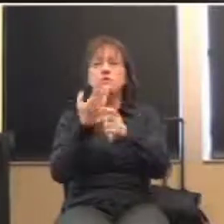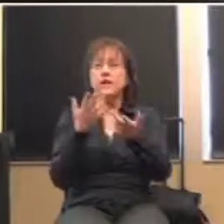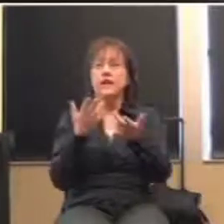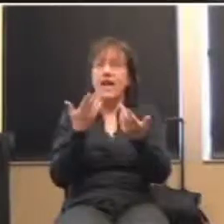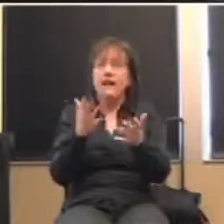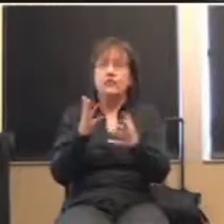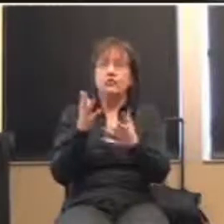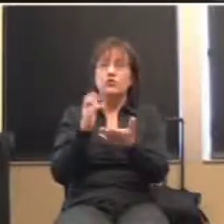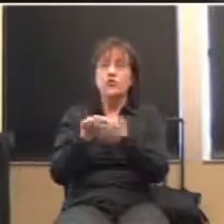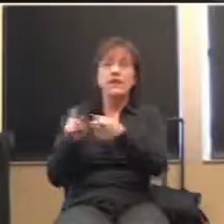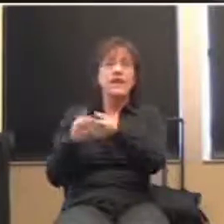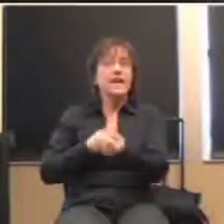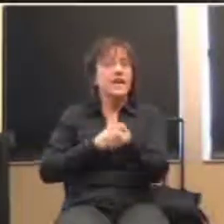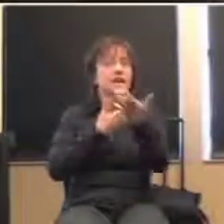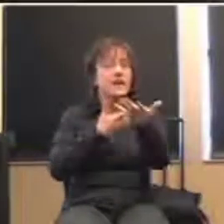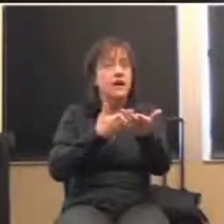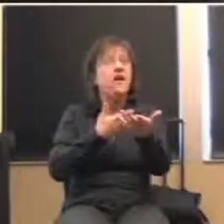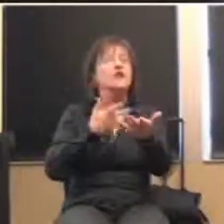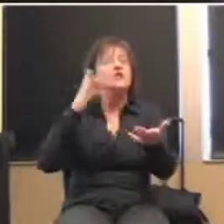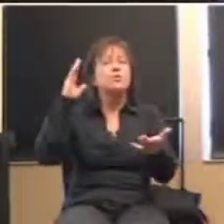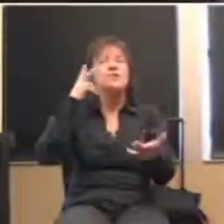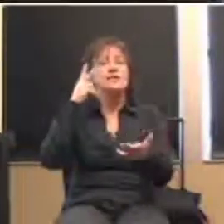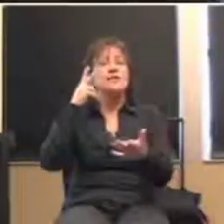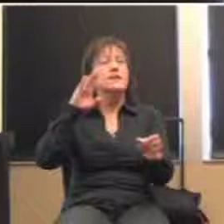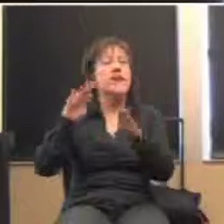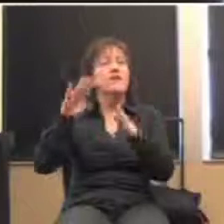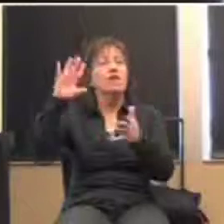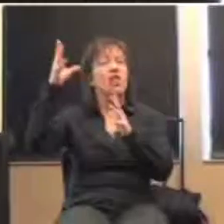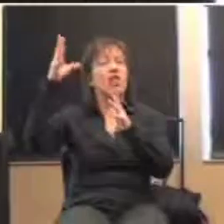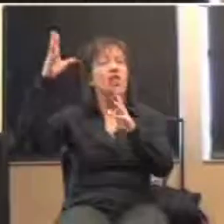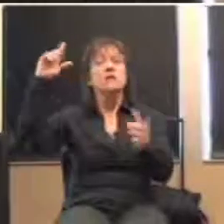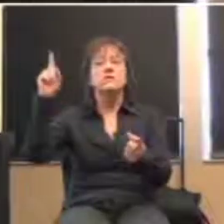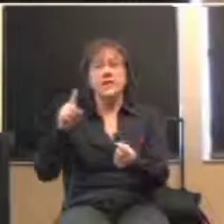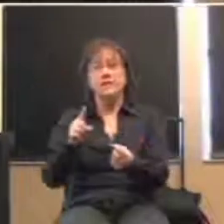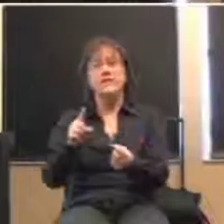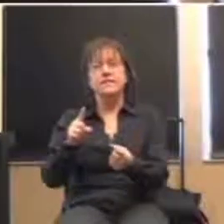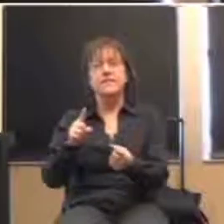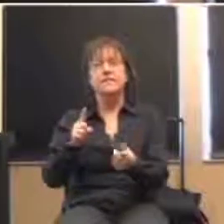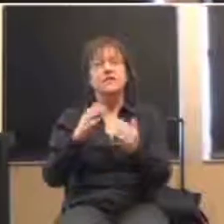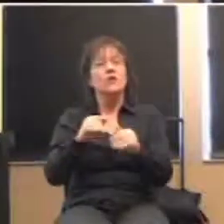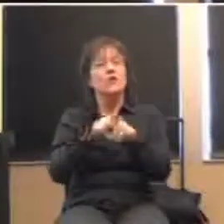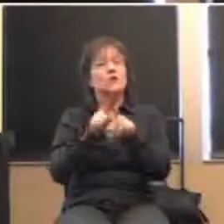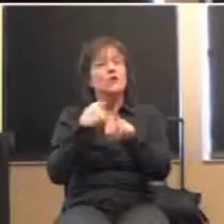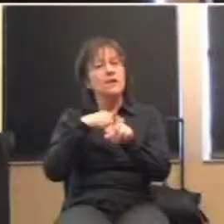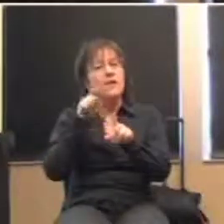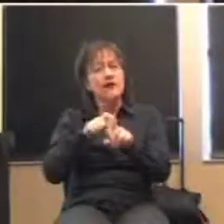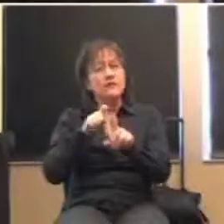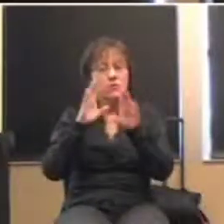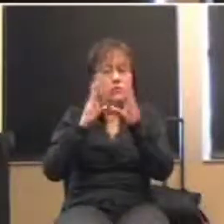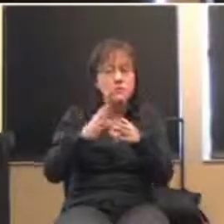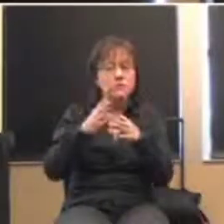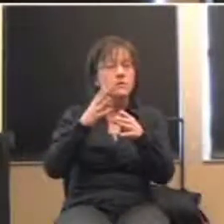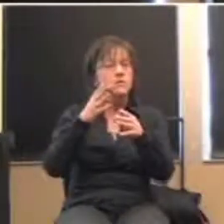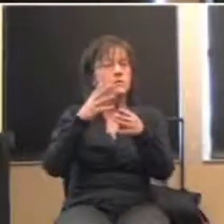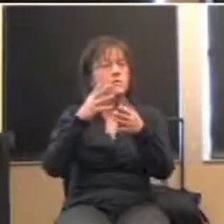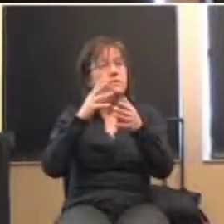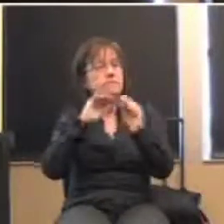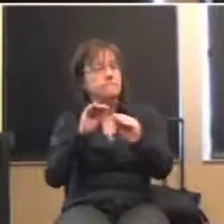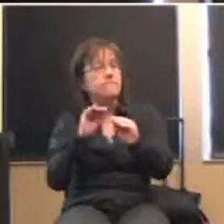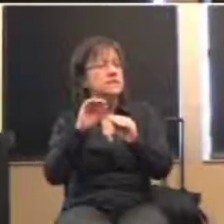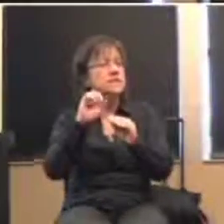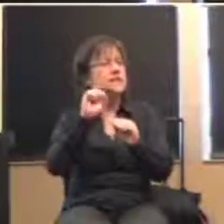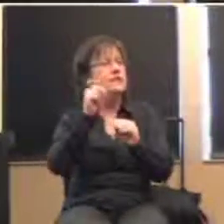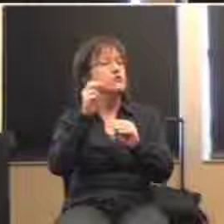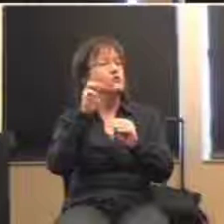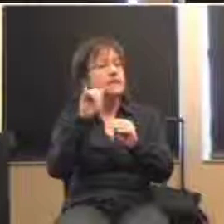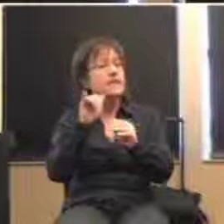likely we're going to see a decrease in behavior. And then we're also going to have to address those sensory and social needs. And